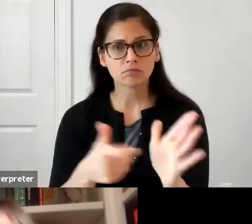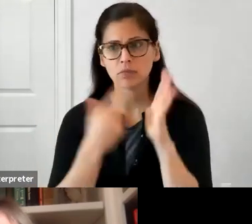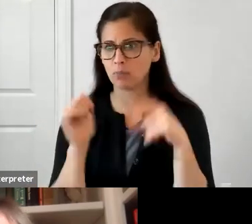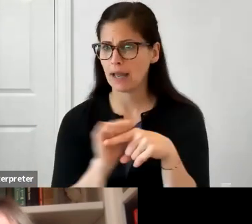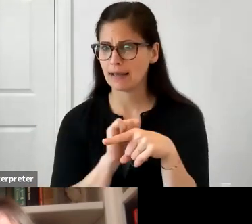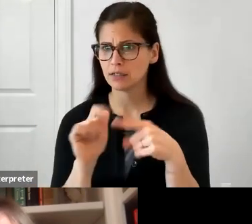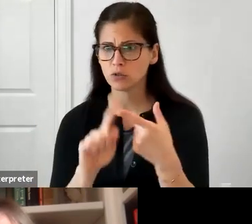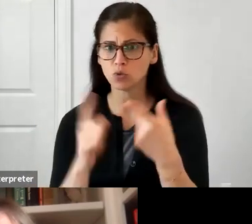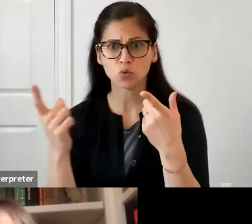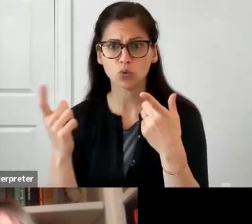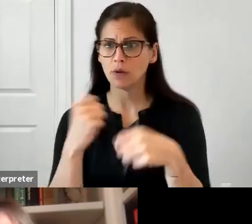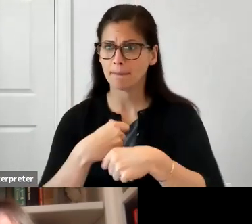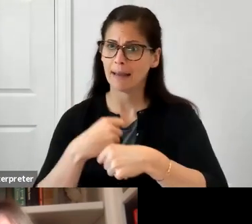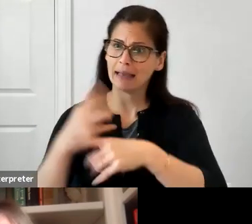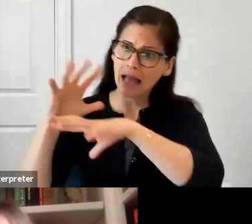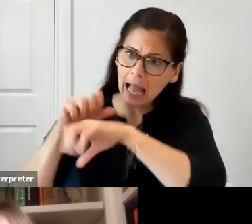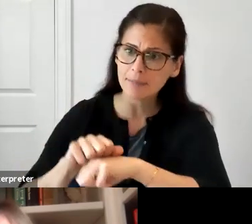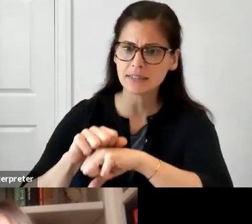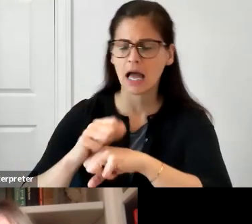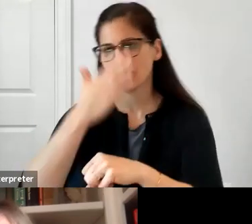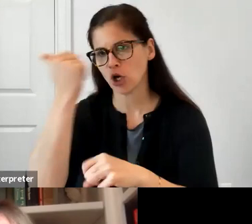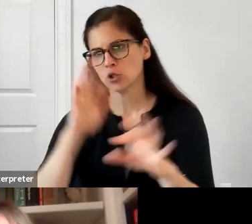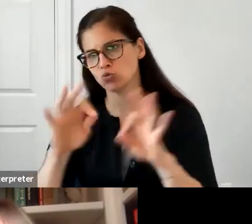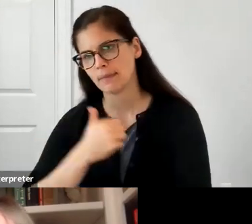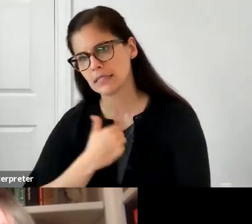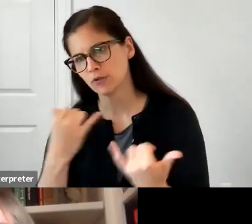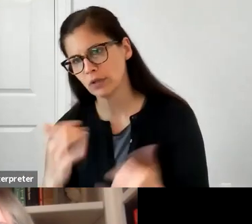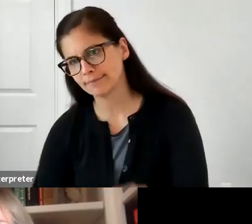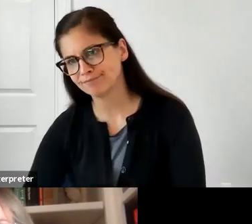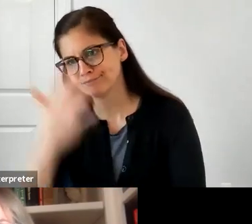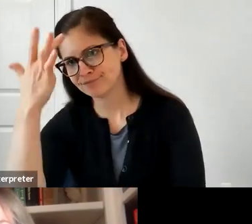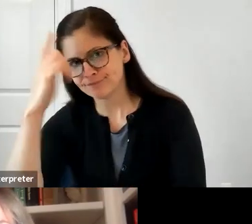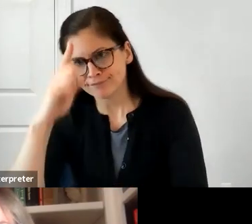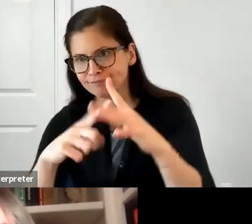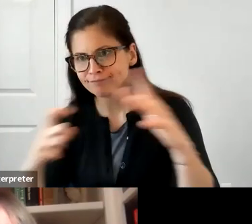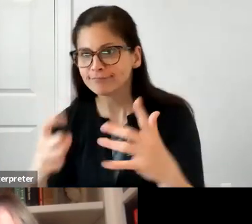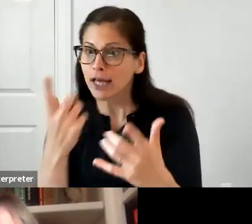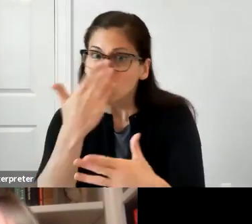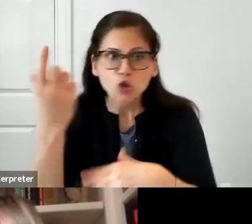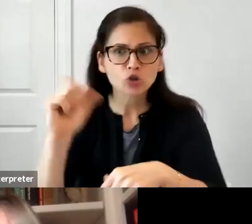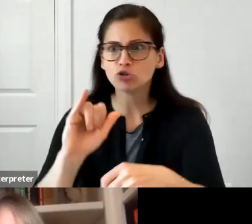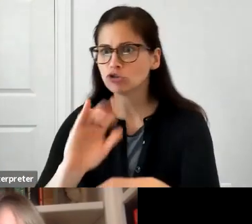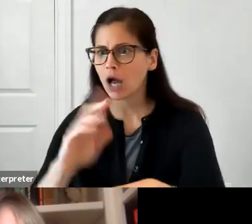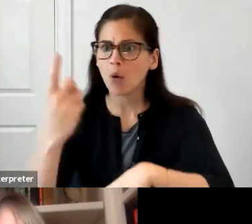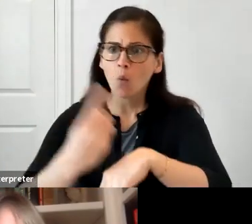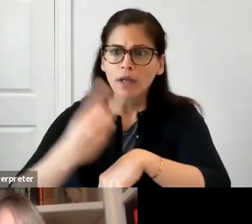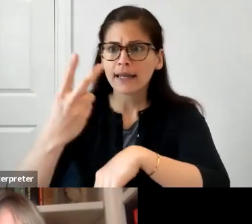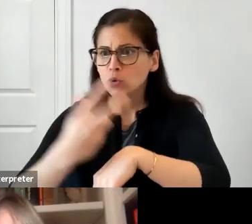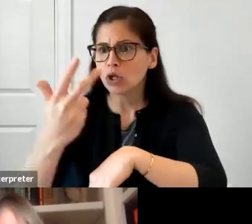to make habits. I forgot to describe myself today. I did a pretty good job on days 1, 2, and 3. All